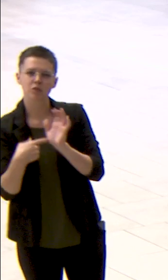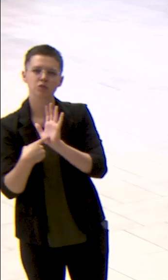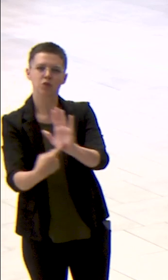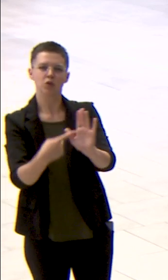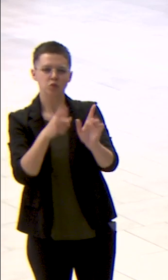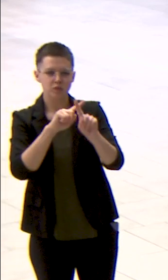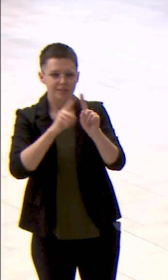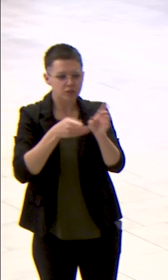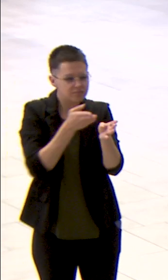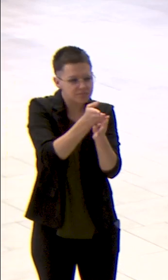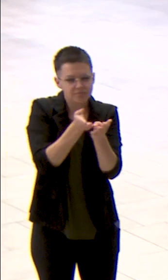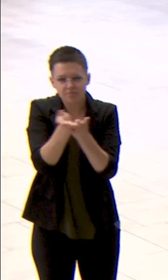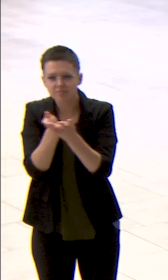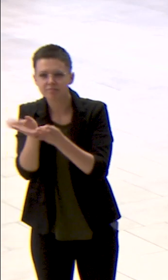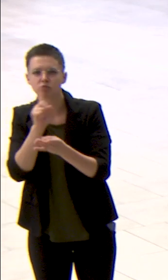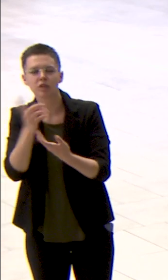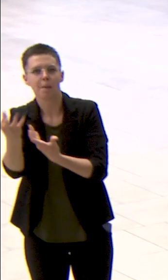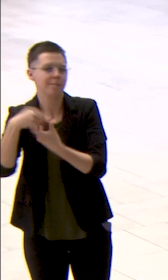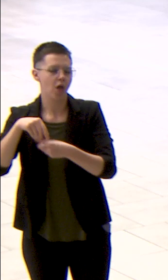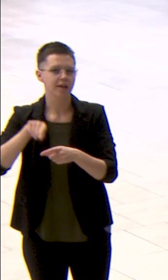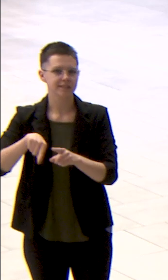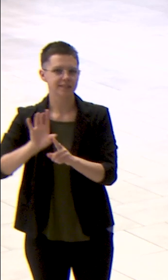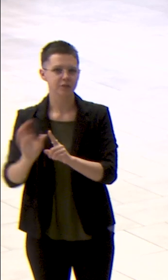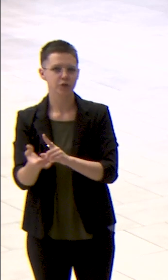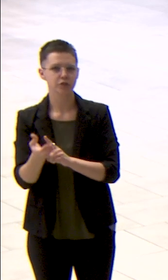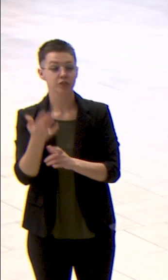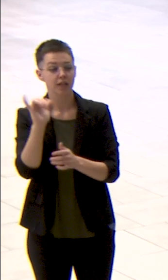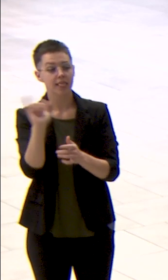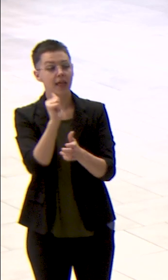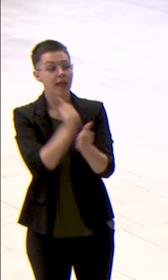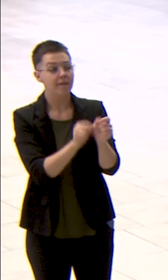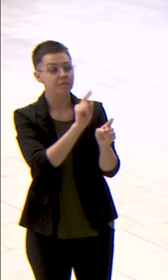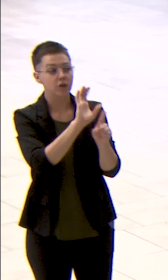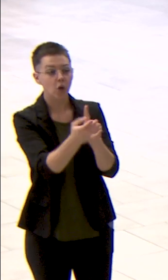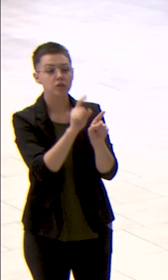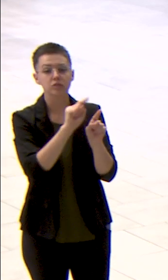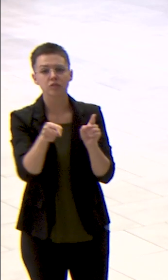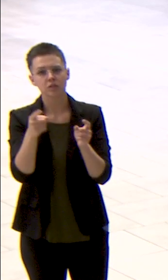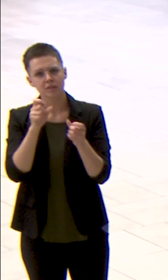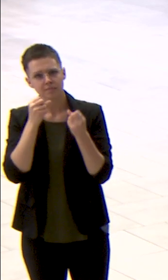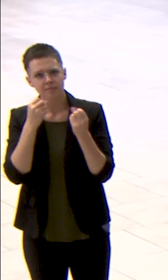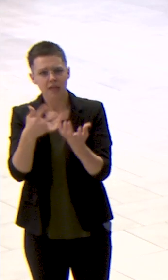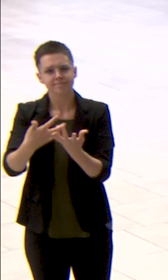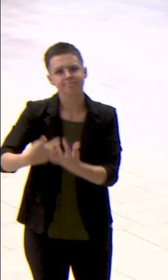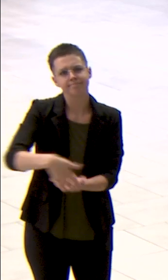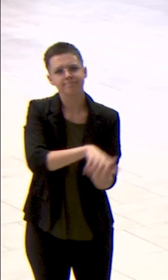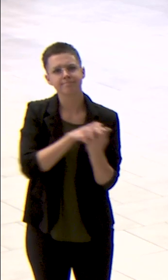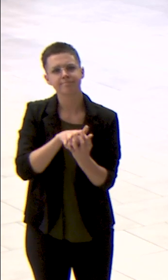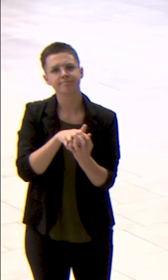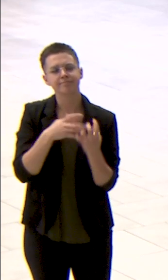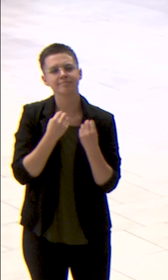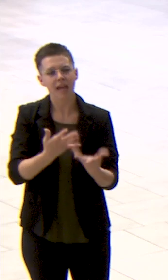the nuances that belong in our culture, because, you know, like every culture, we're incredibly multifaceted. We have a lot of passions and a lot